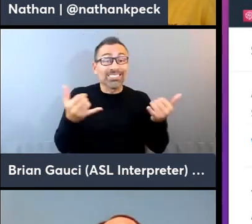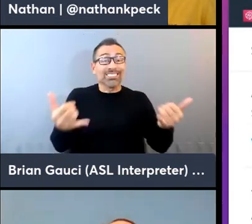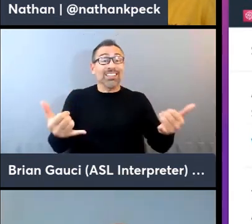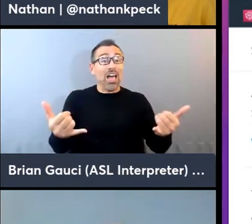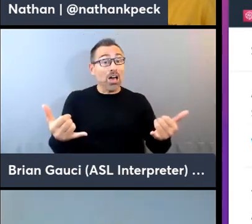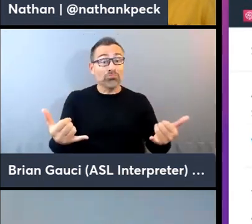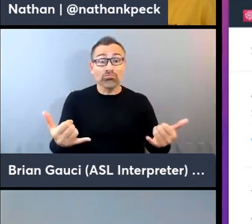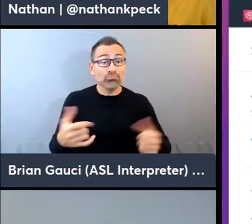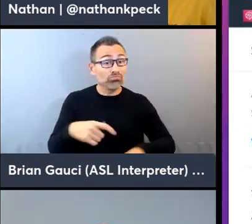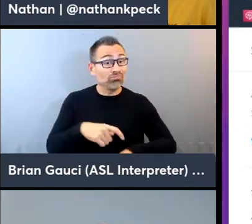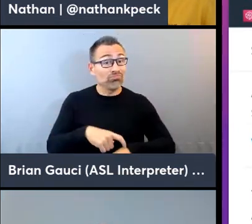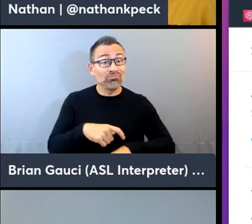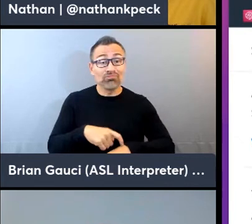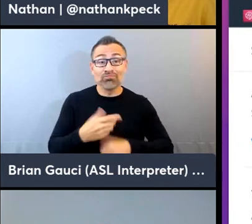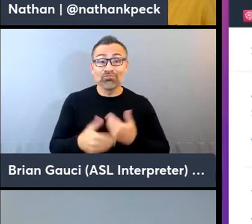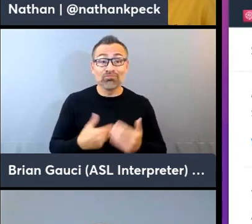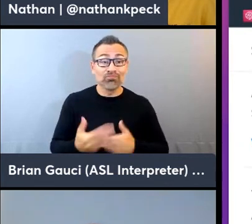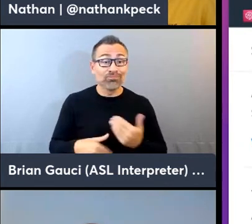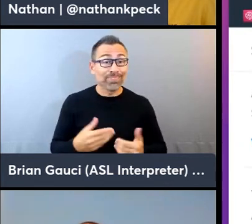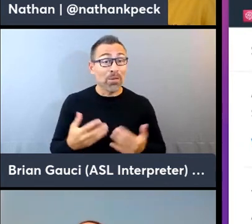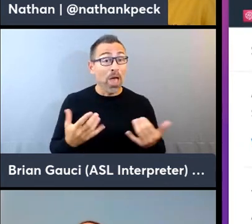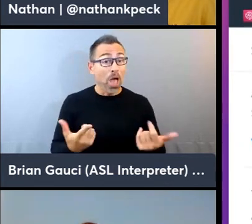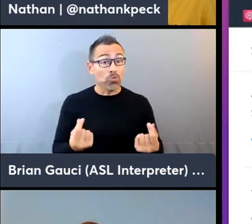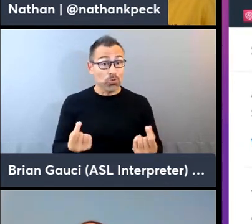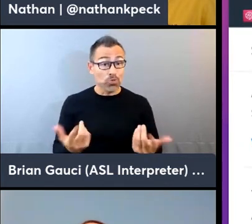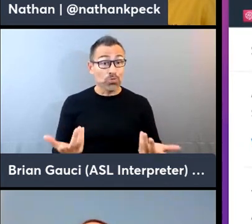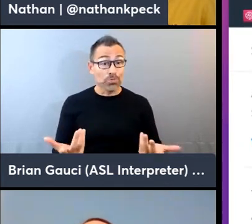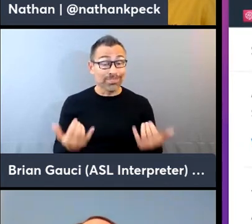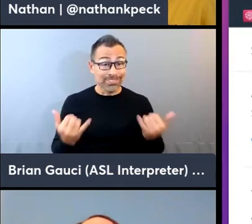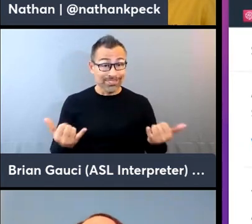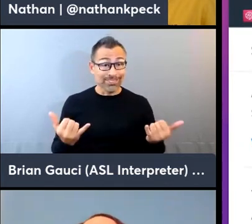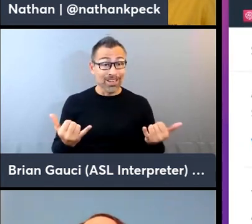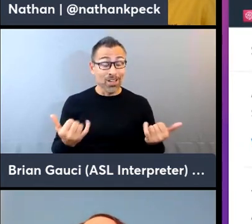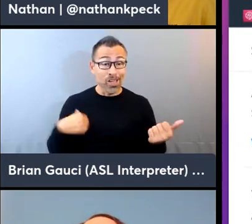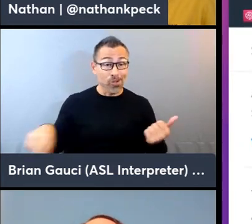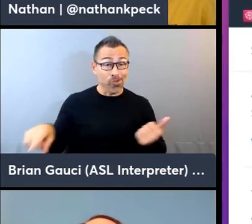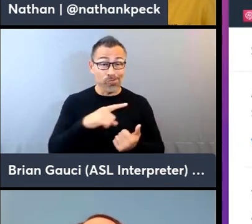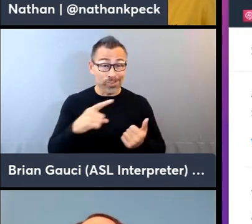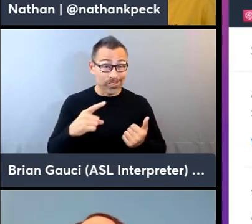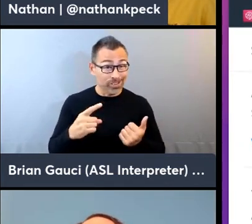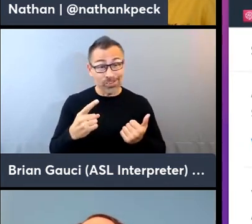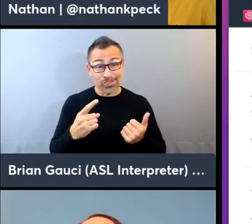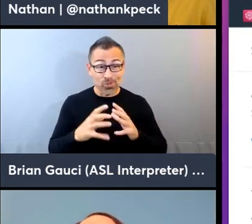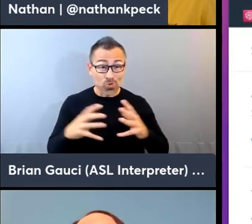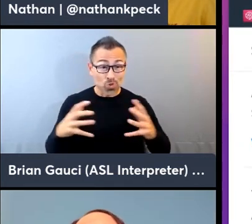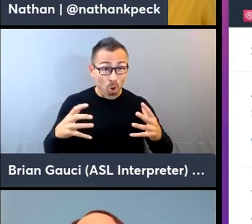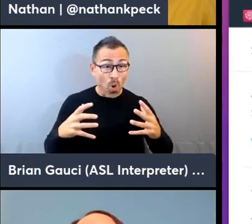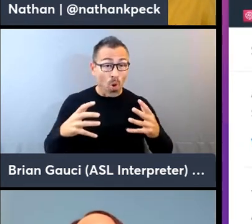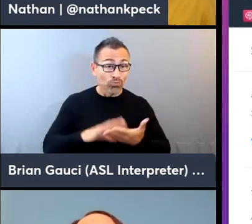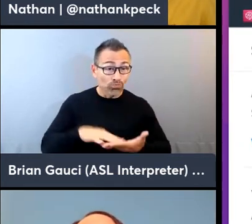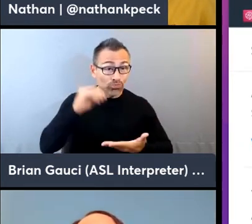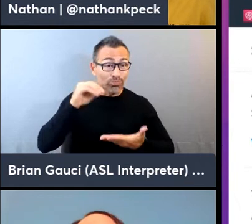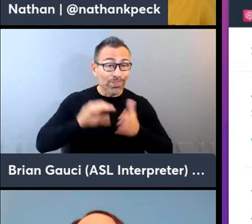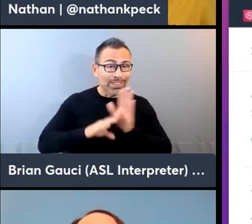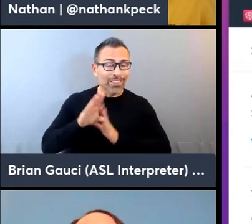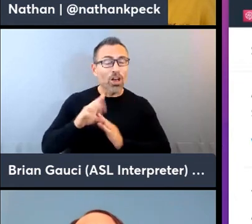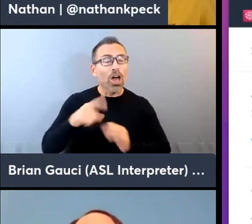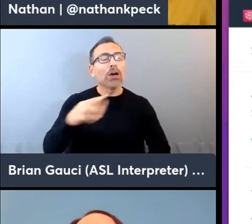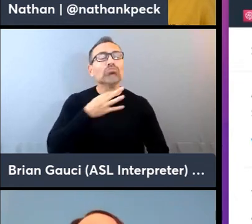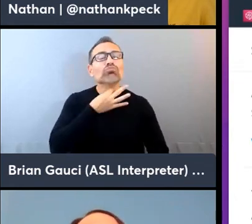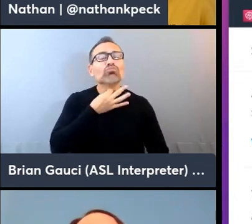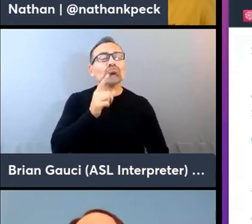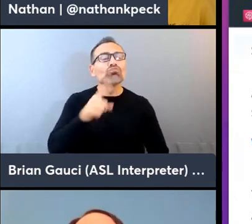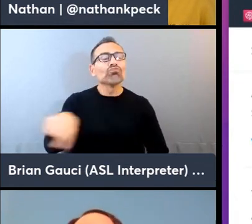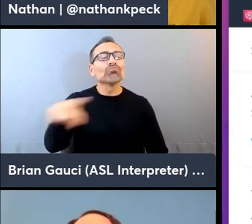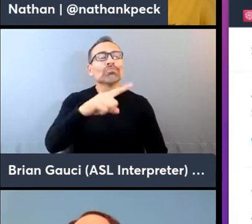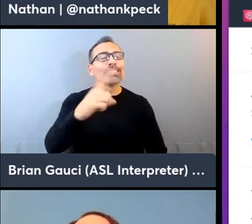time. And we're doing it, right? And we're going to grow and learn. And I'm also just curious from the audience, what else would they, from a cloud